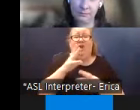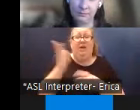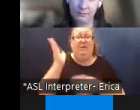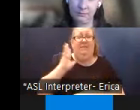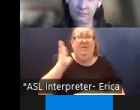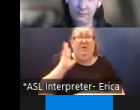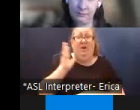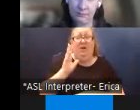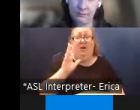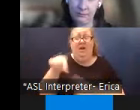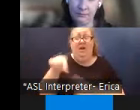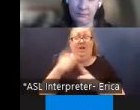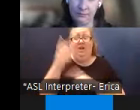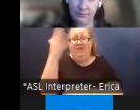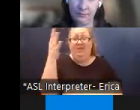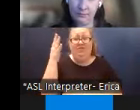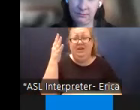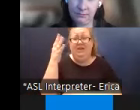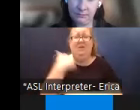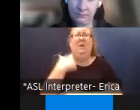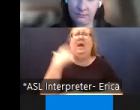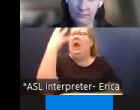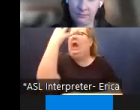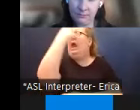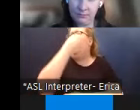the trees. I mean, we had a beautiful